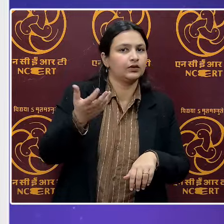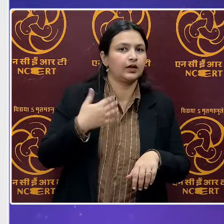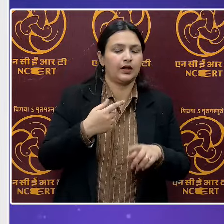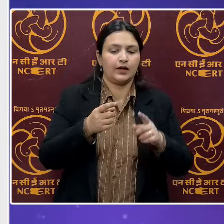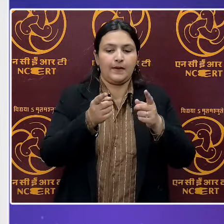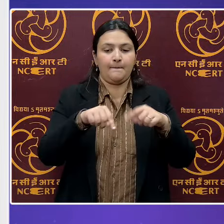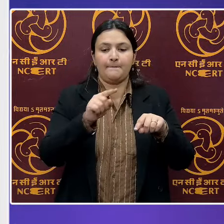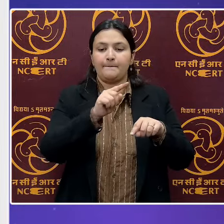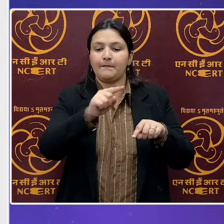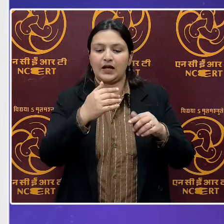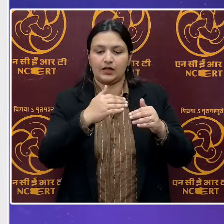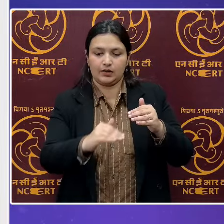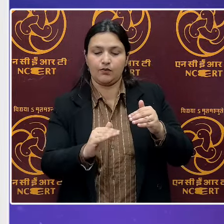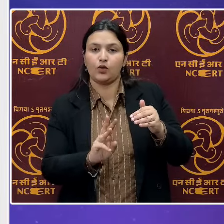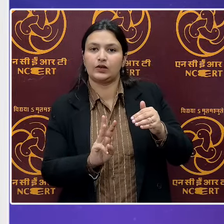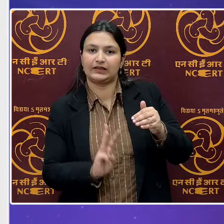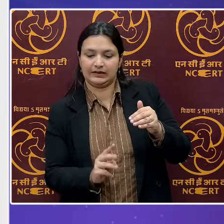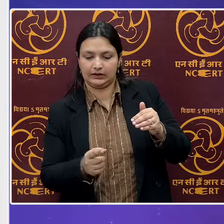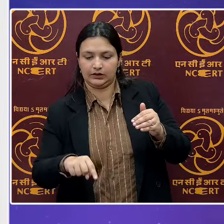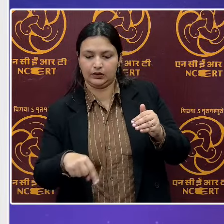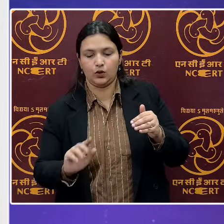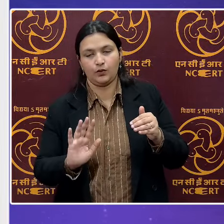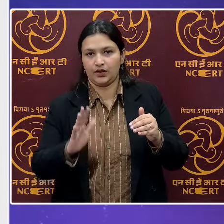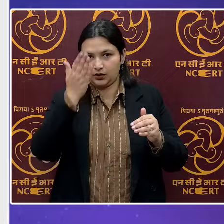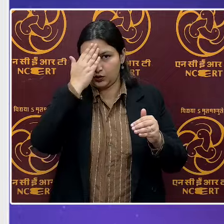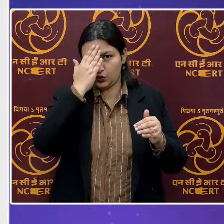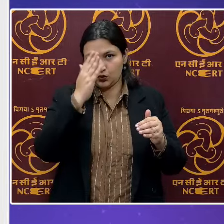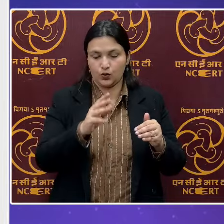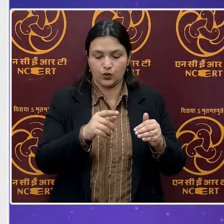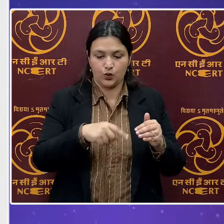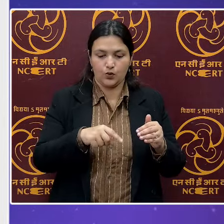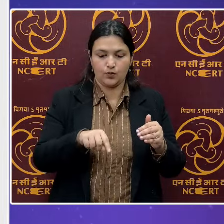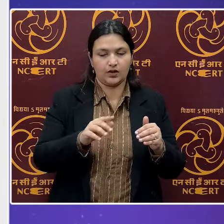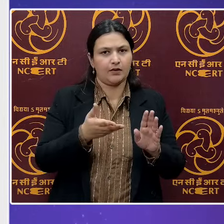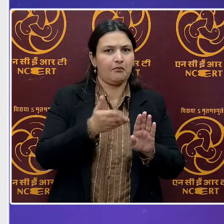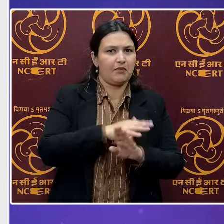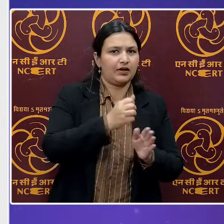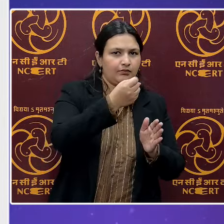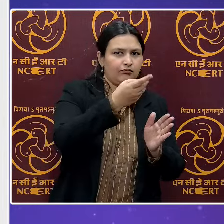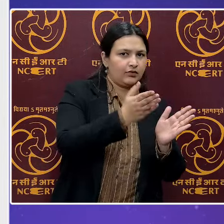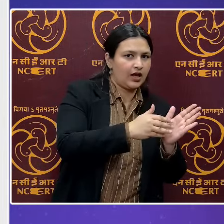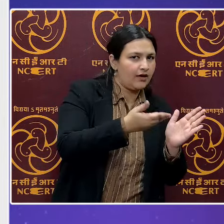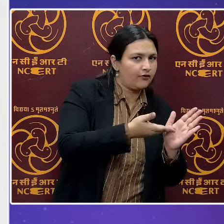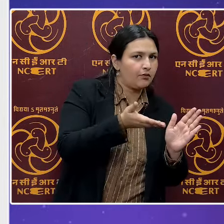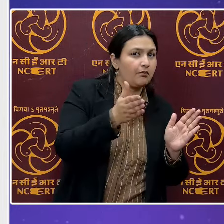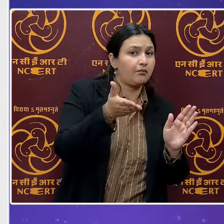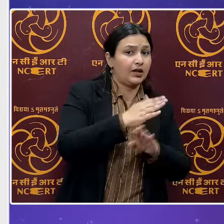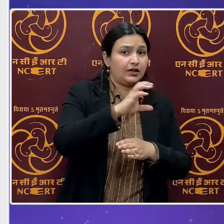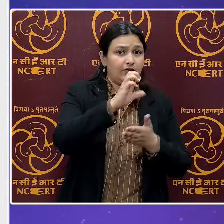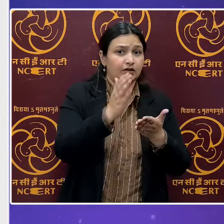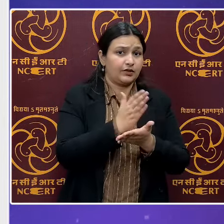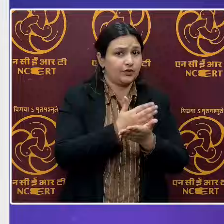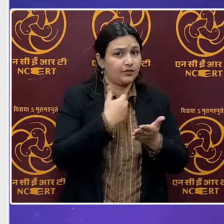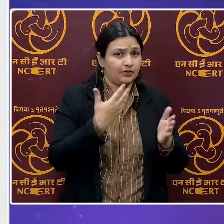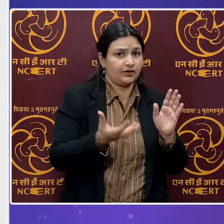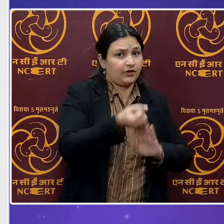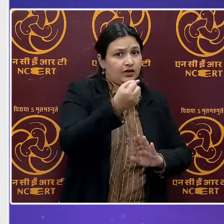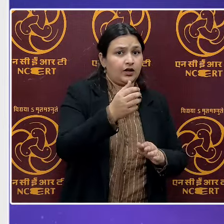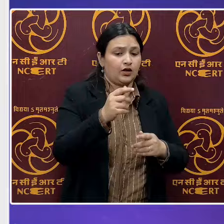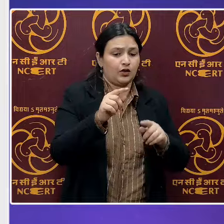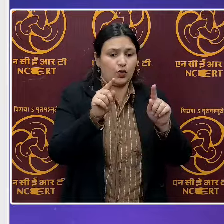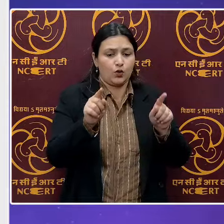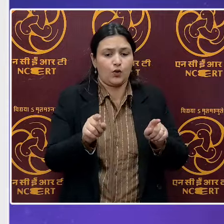omega. Okay, and omega you know is 2 pi by t. You have already done in earlier chapter. So the time here comes